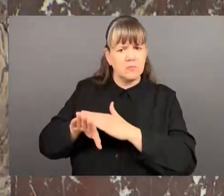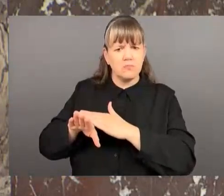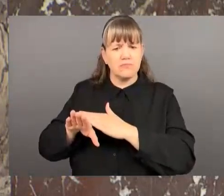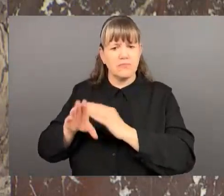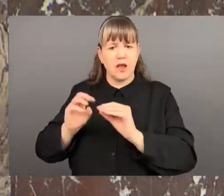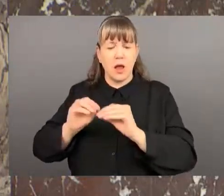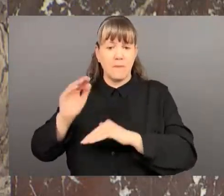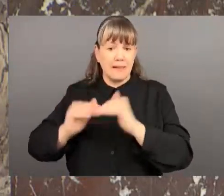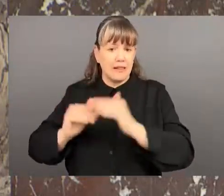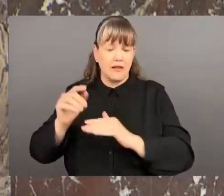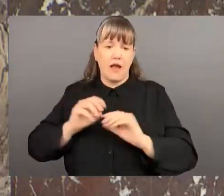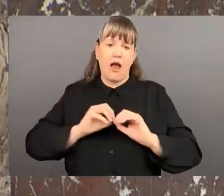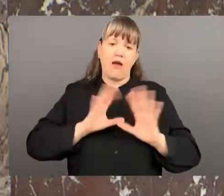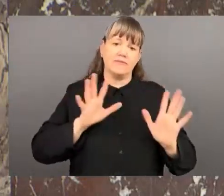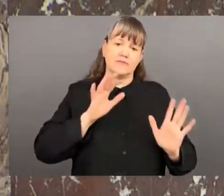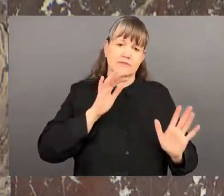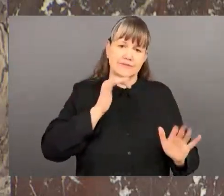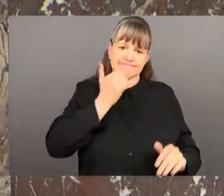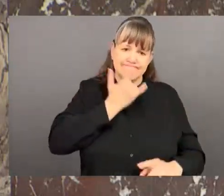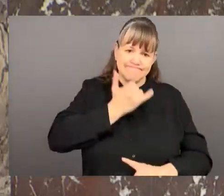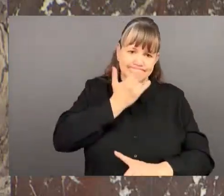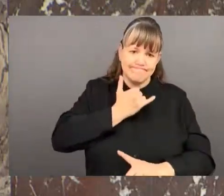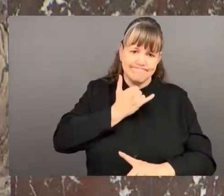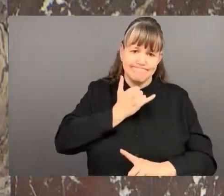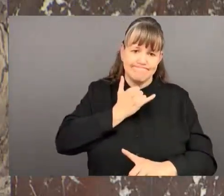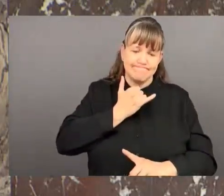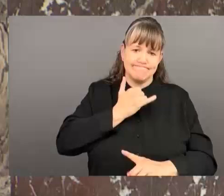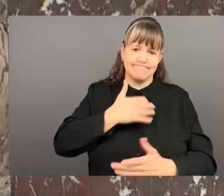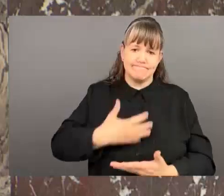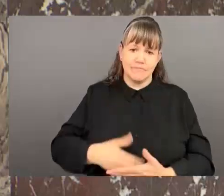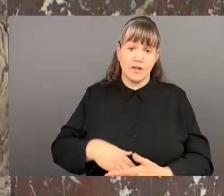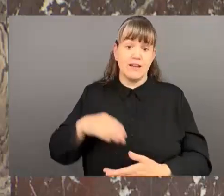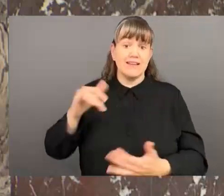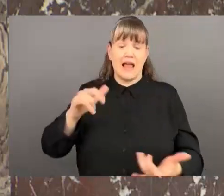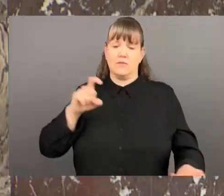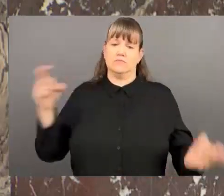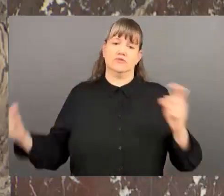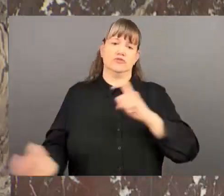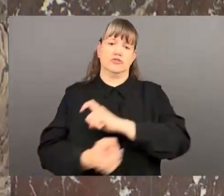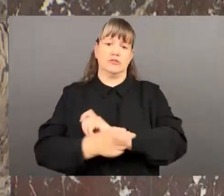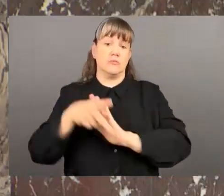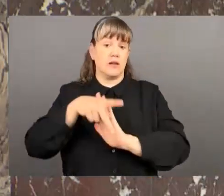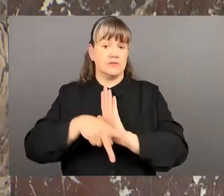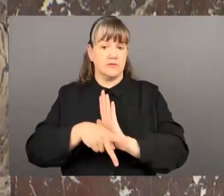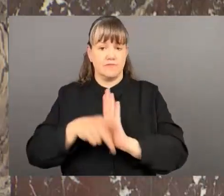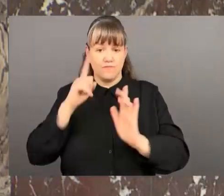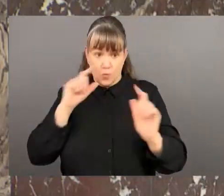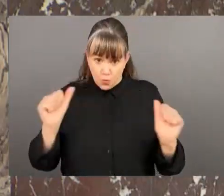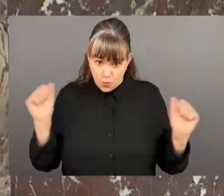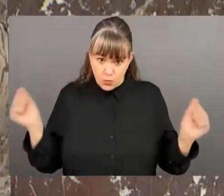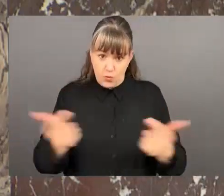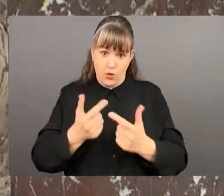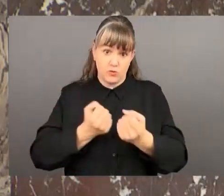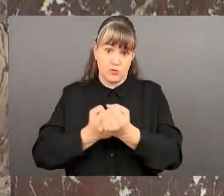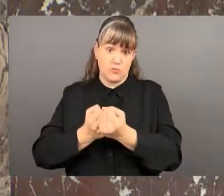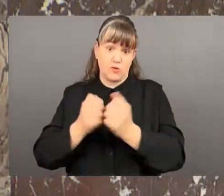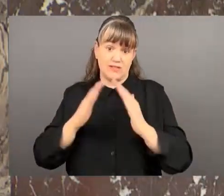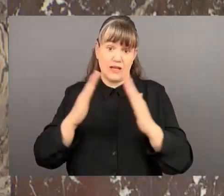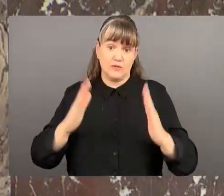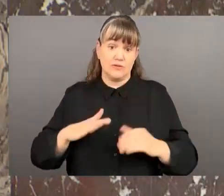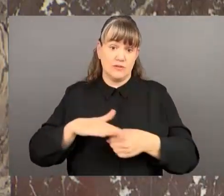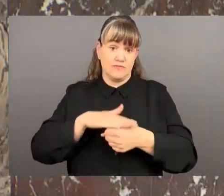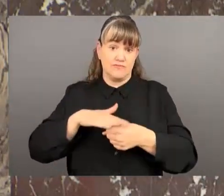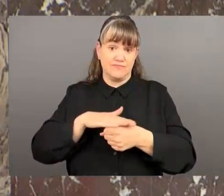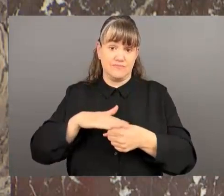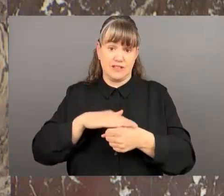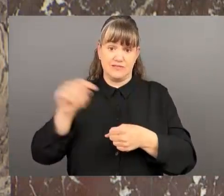completely changed because of that incident in all supportive housing sites. Now, every single supportive housing site is required to